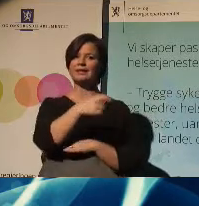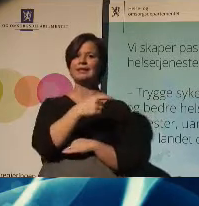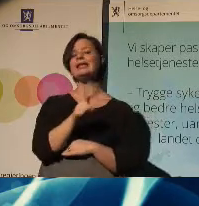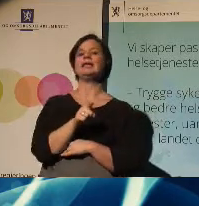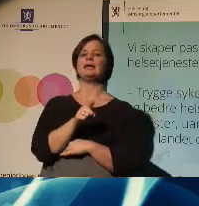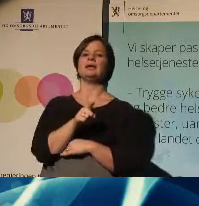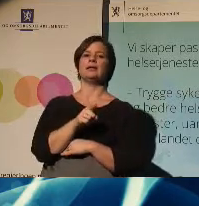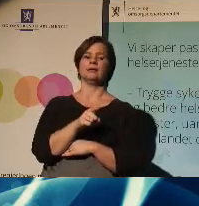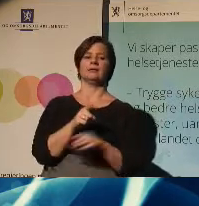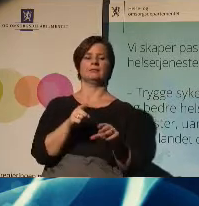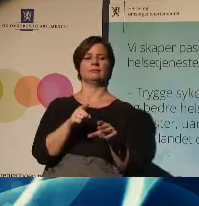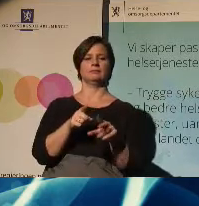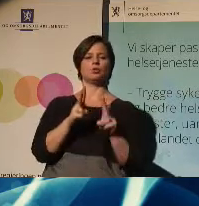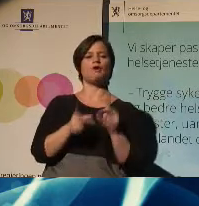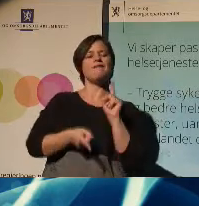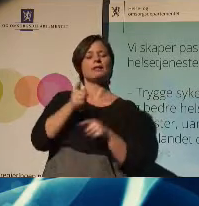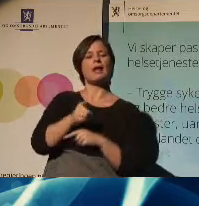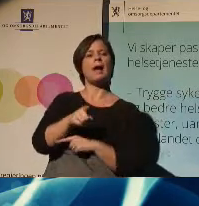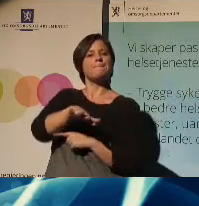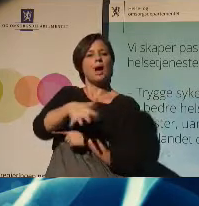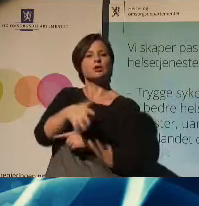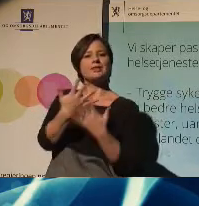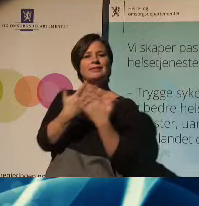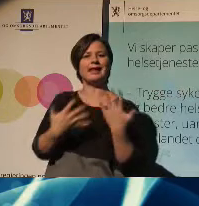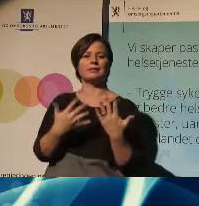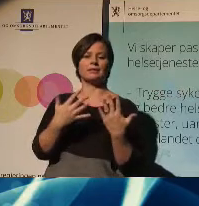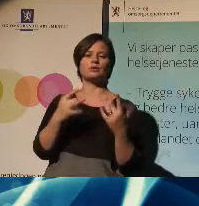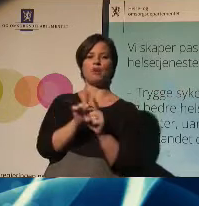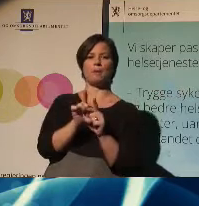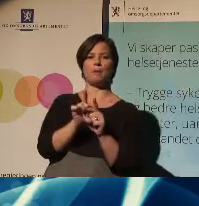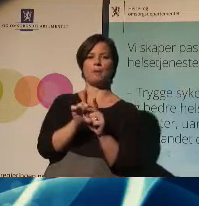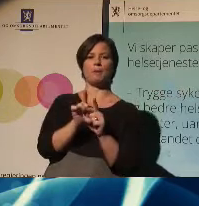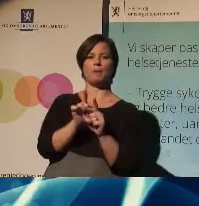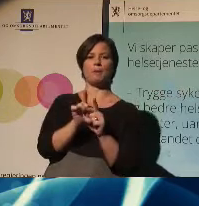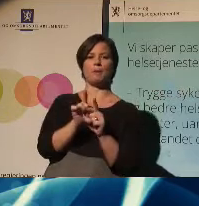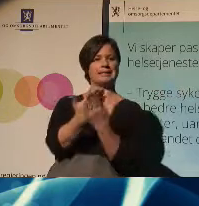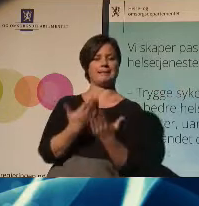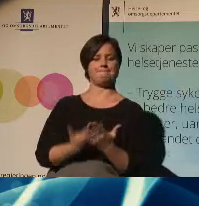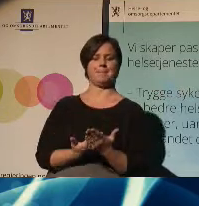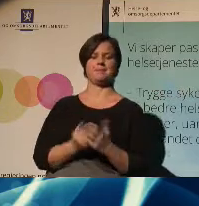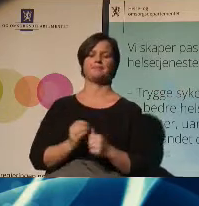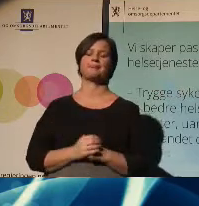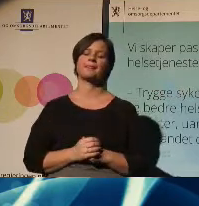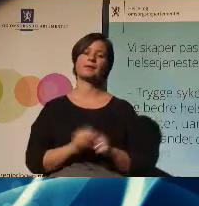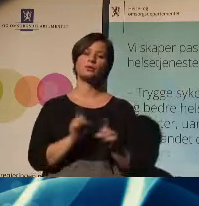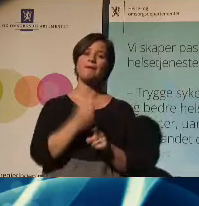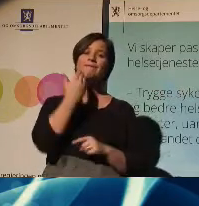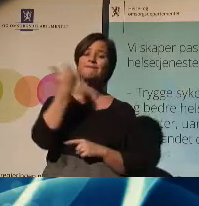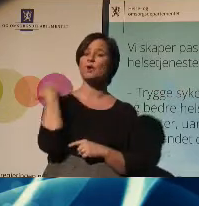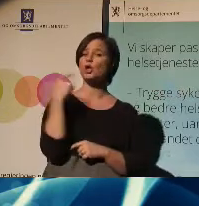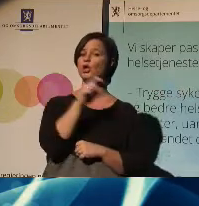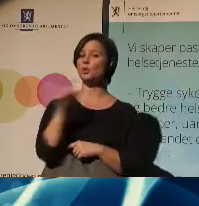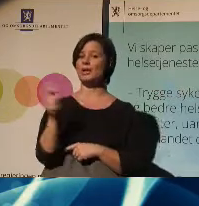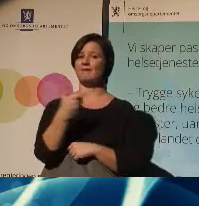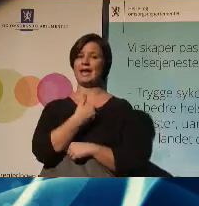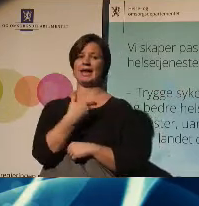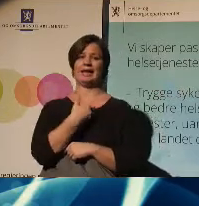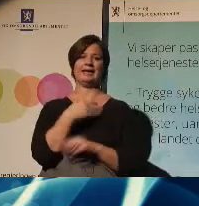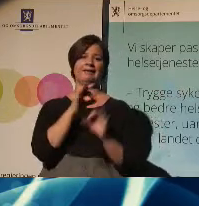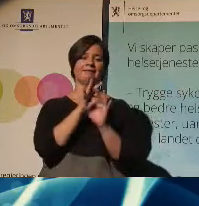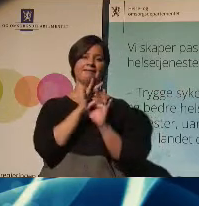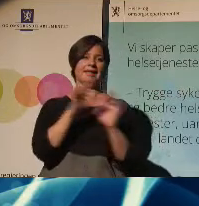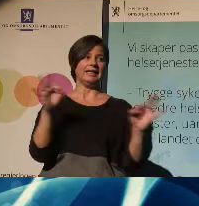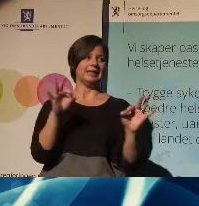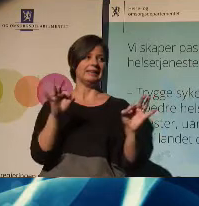ParkinsonNet as an example to improve care. And just last week, we had a very exciting phone call